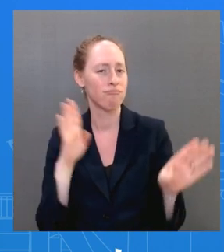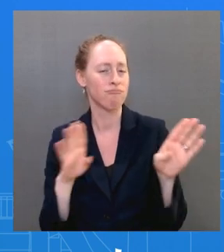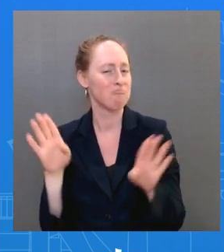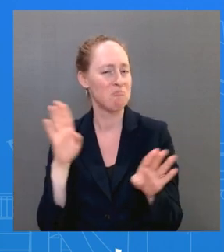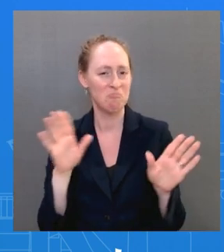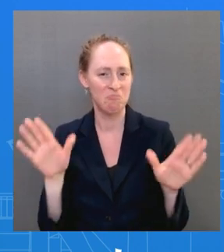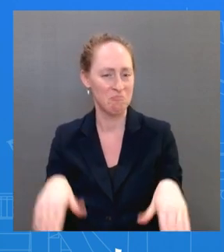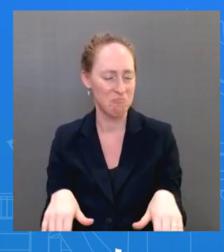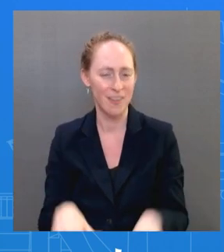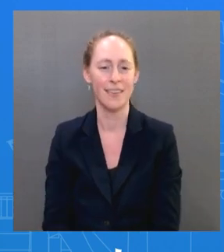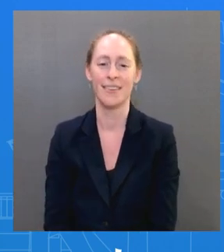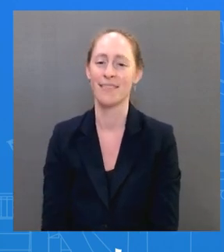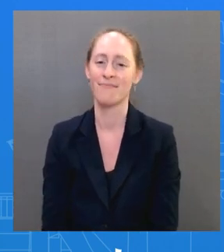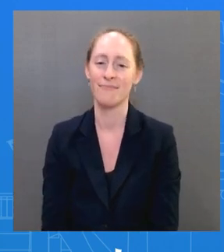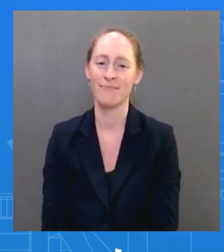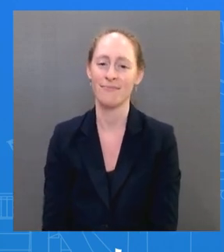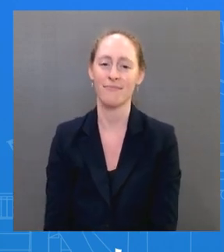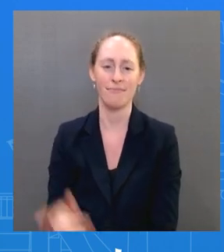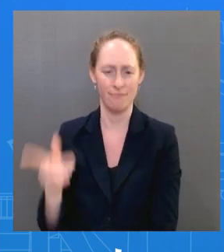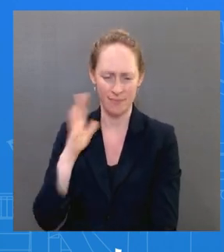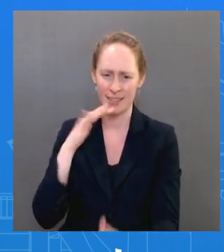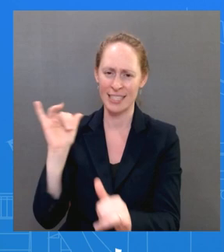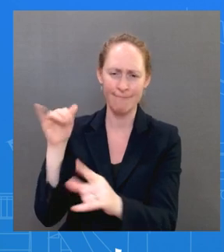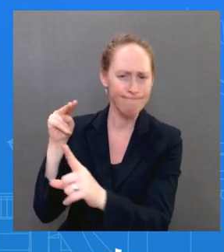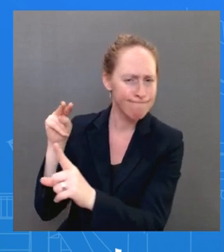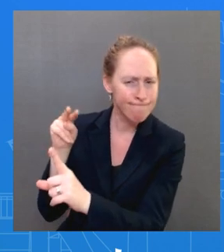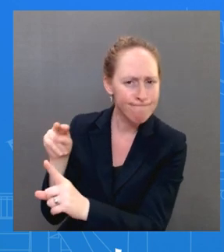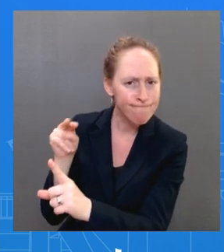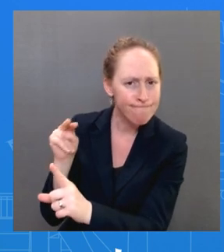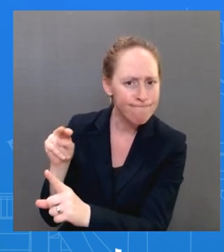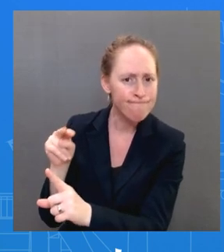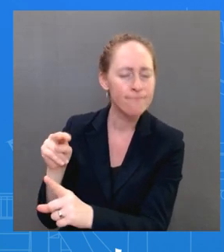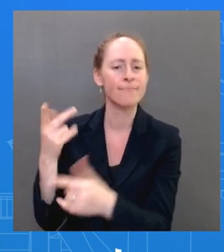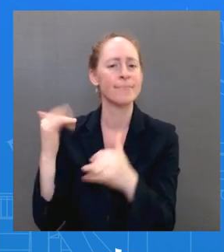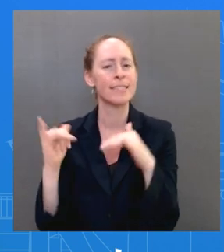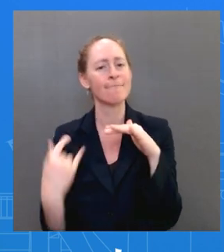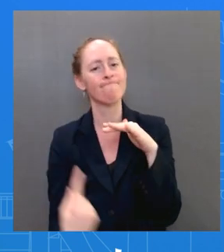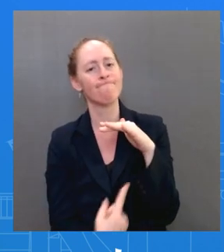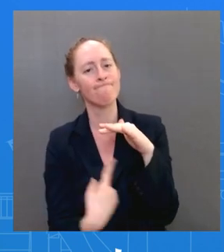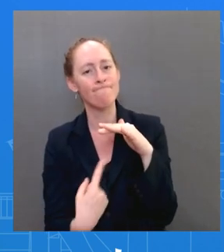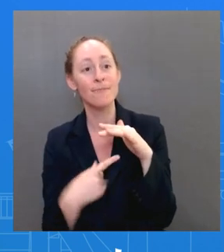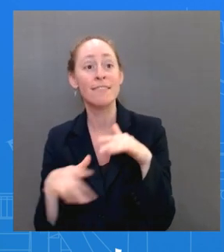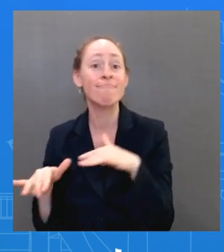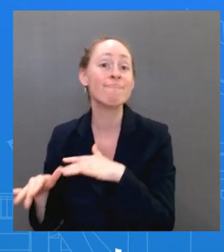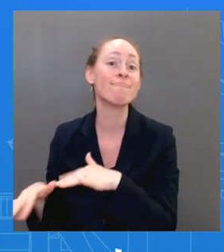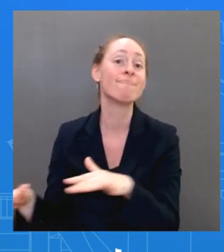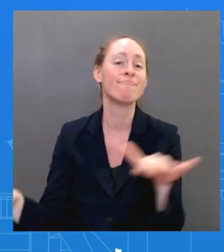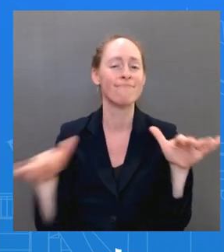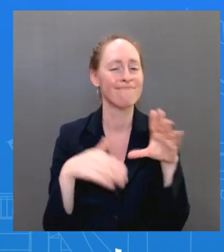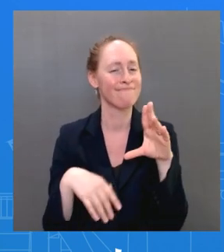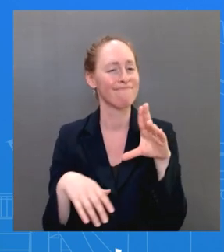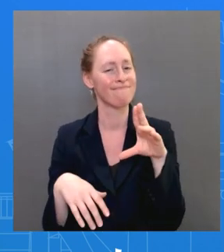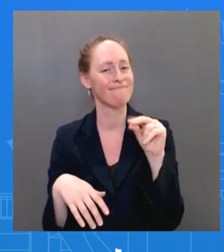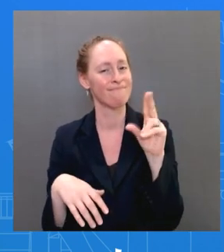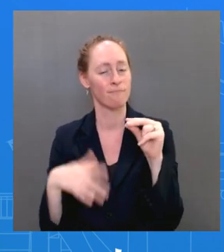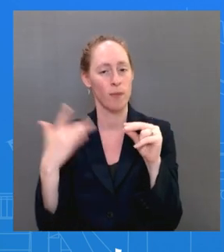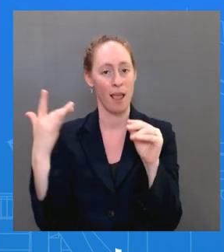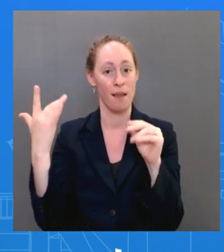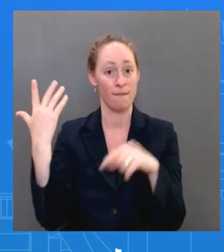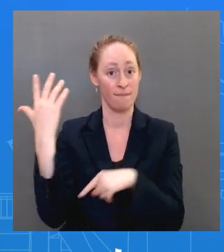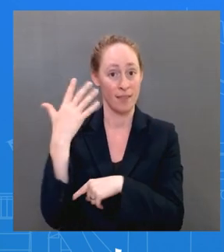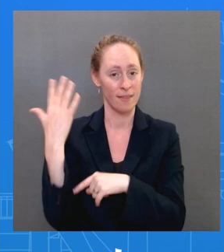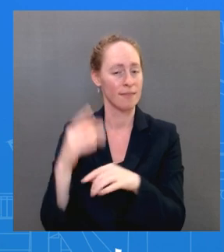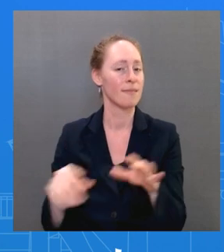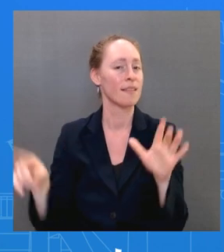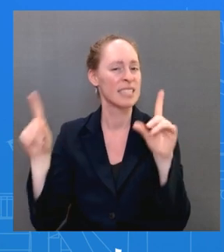monitored. He's going to remain in isolation. He'll get tested once he's done with his isolation period. But the big